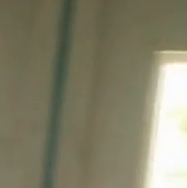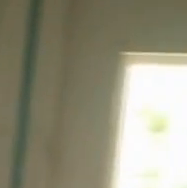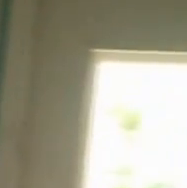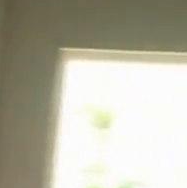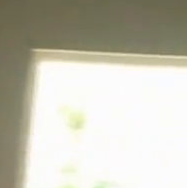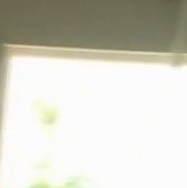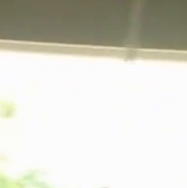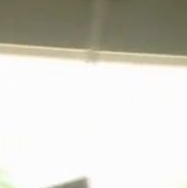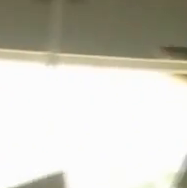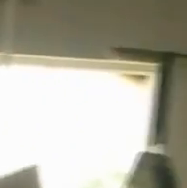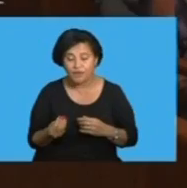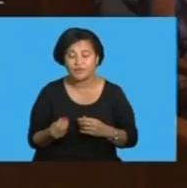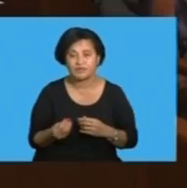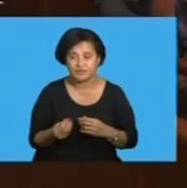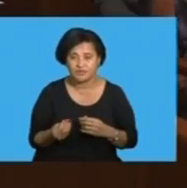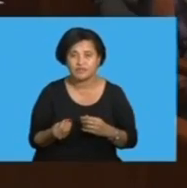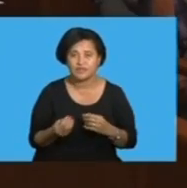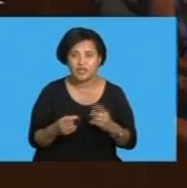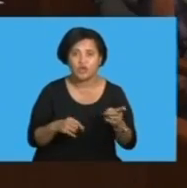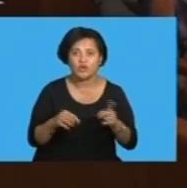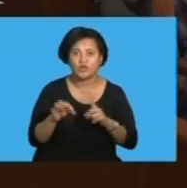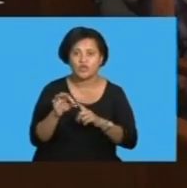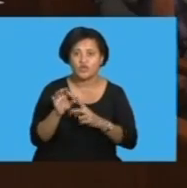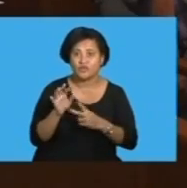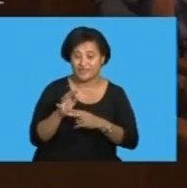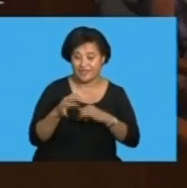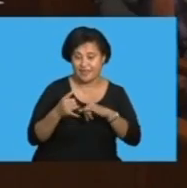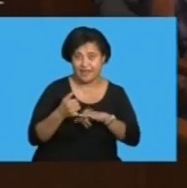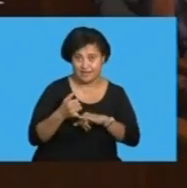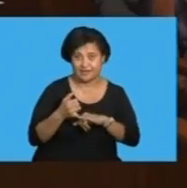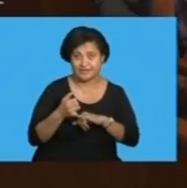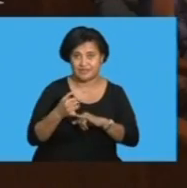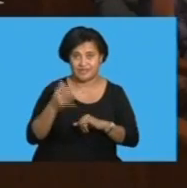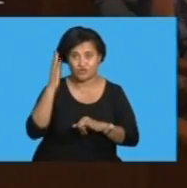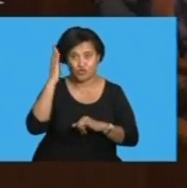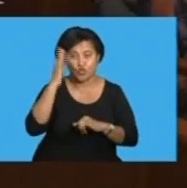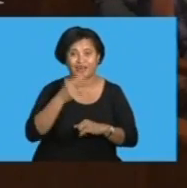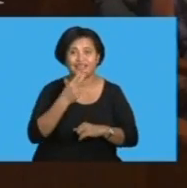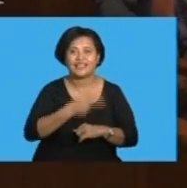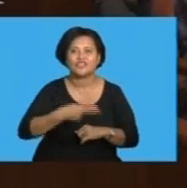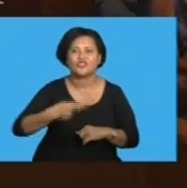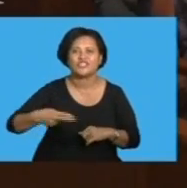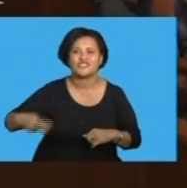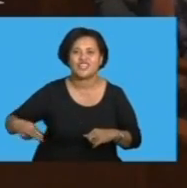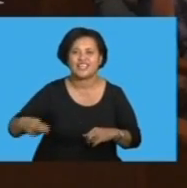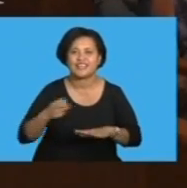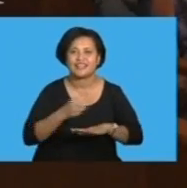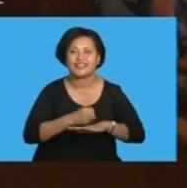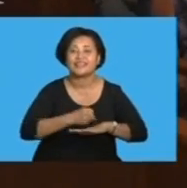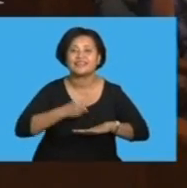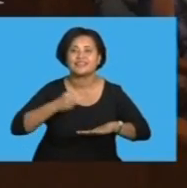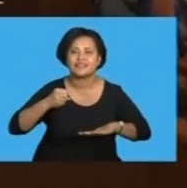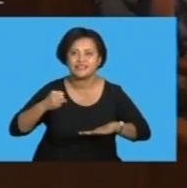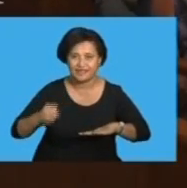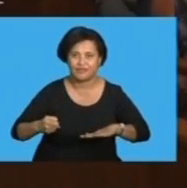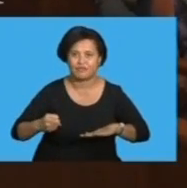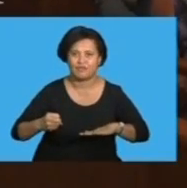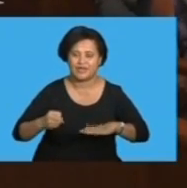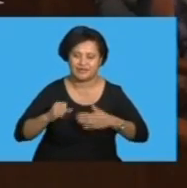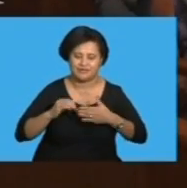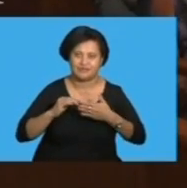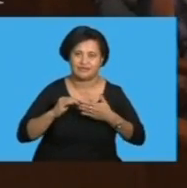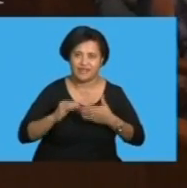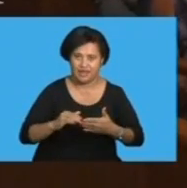not meet the local standards. QVS specifically, the Indonesian government, as I said, dealt with the Ministry of Foreign